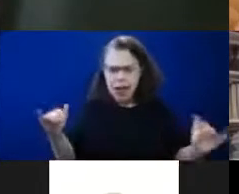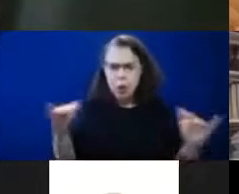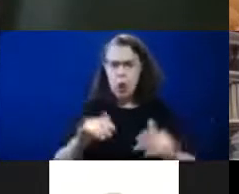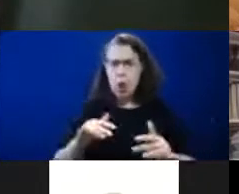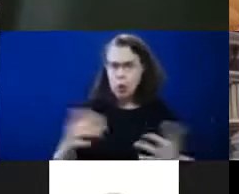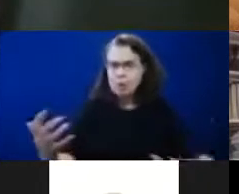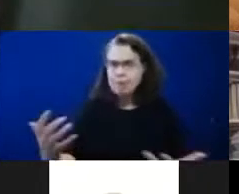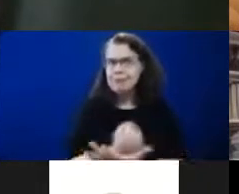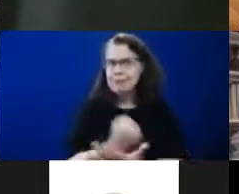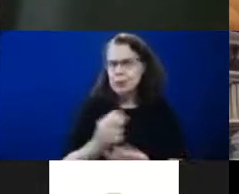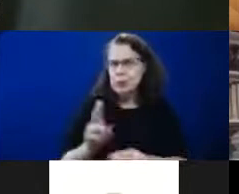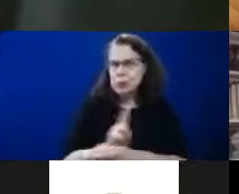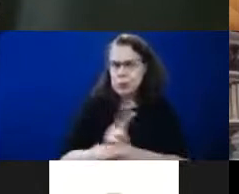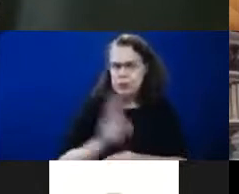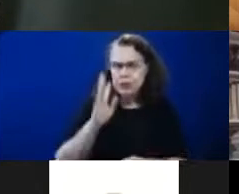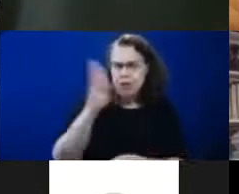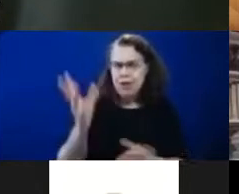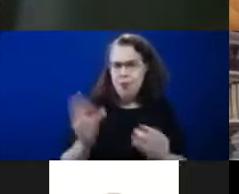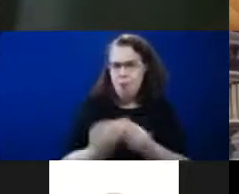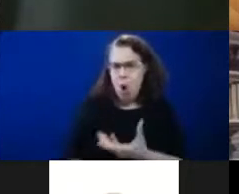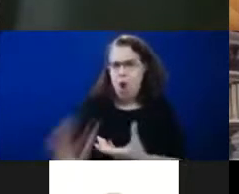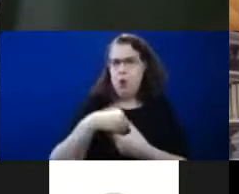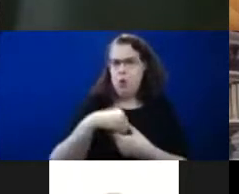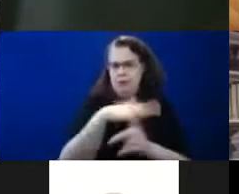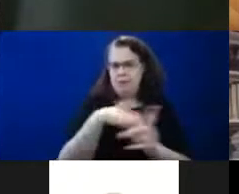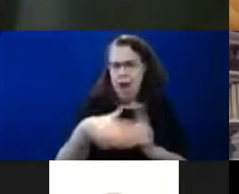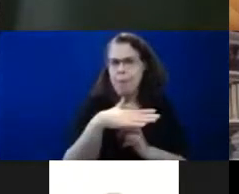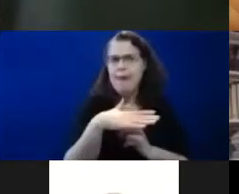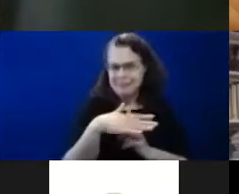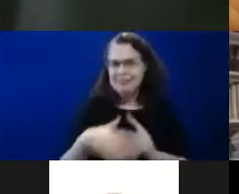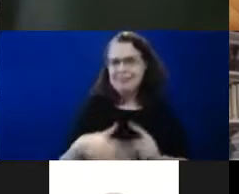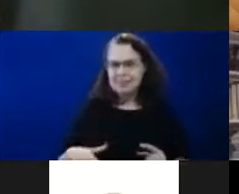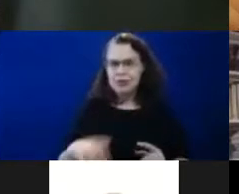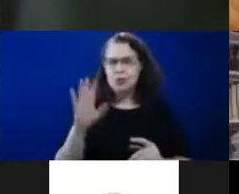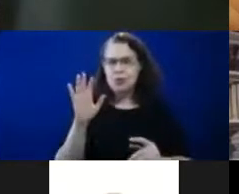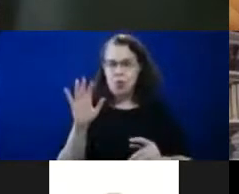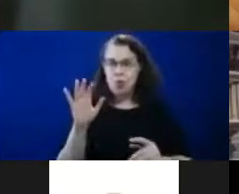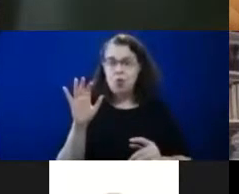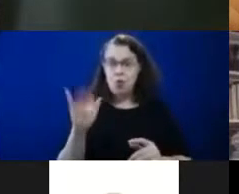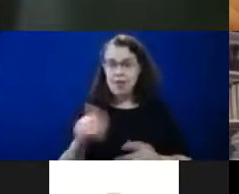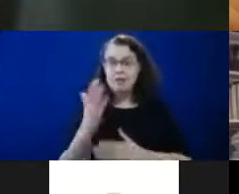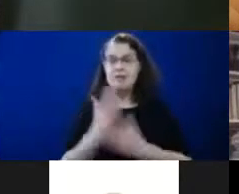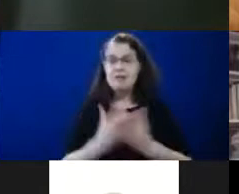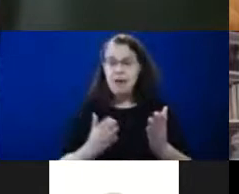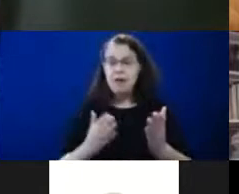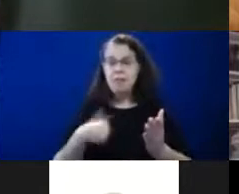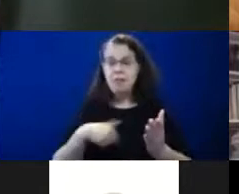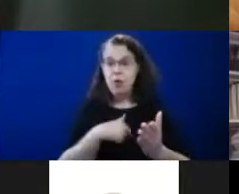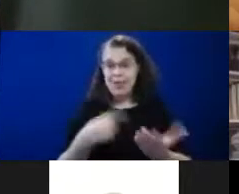more inclusive environment. So those are some of the things that we talked about in